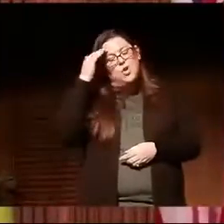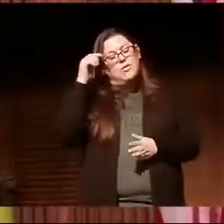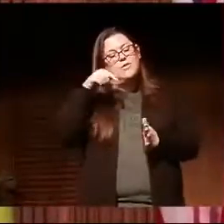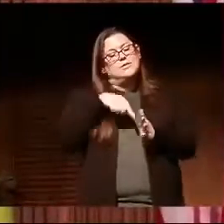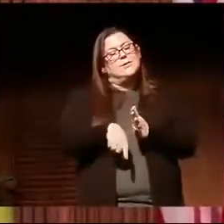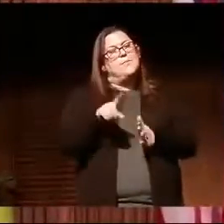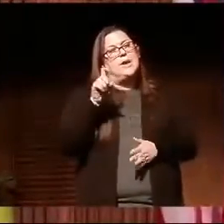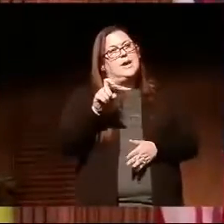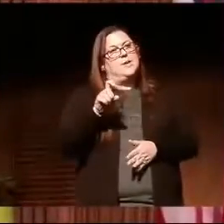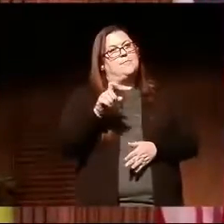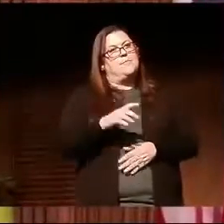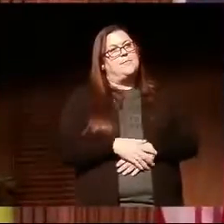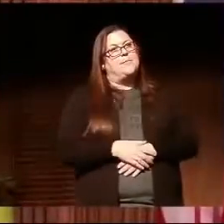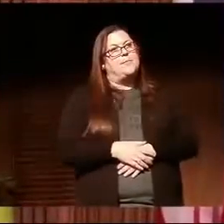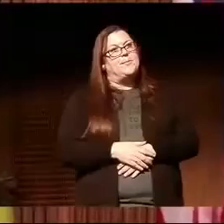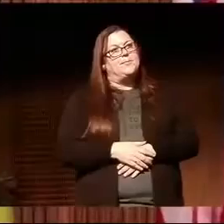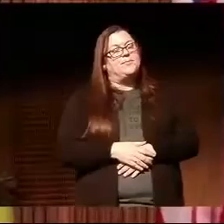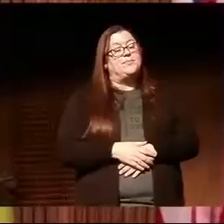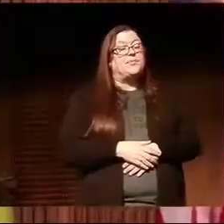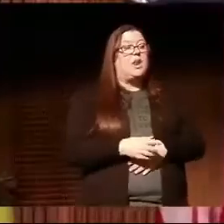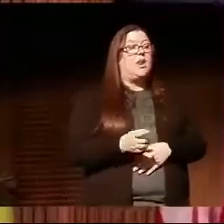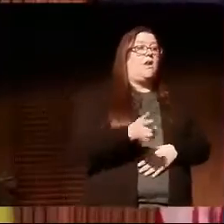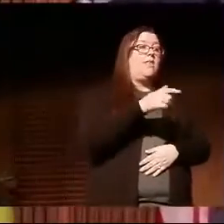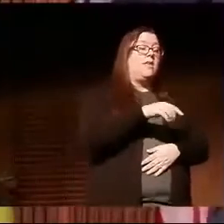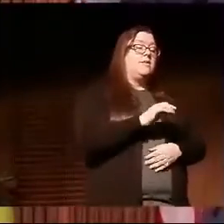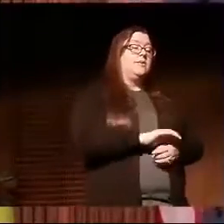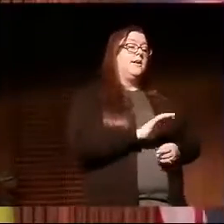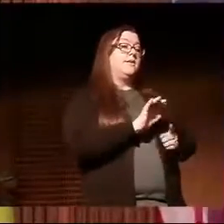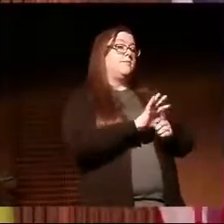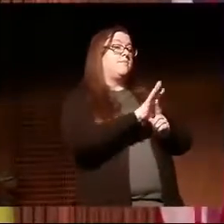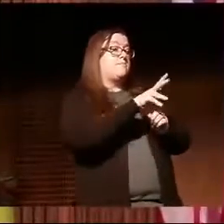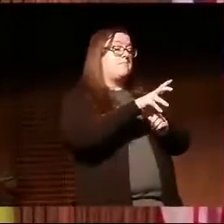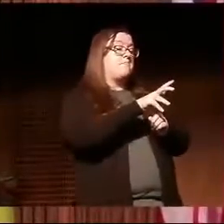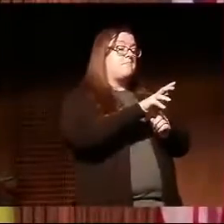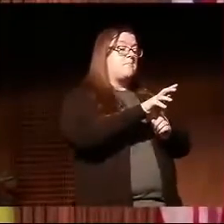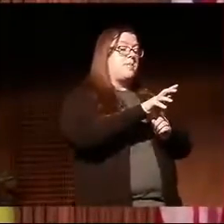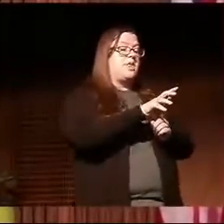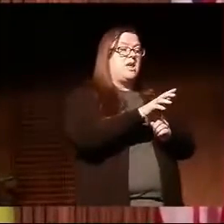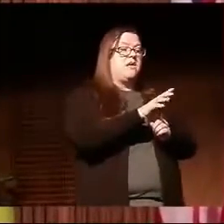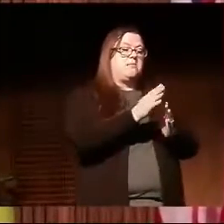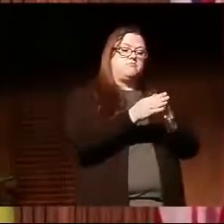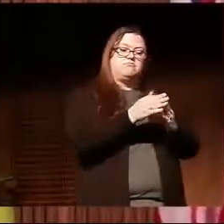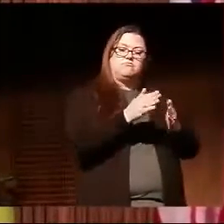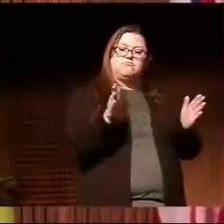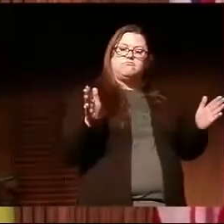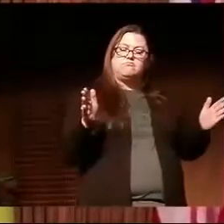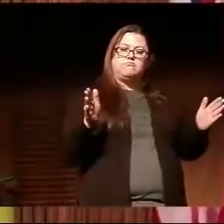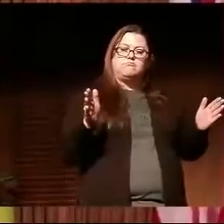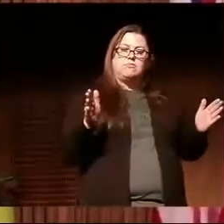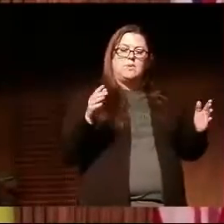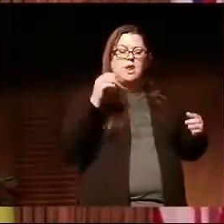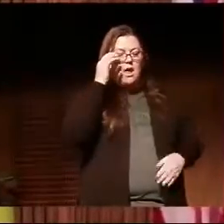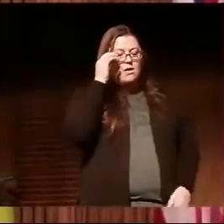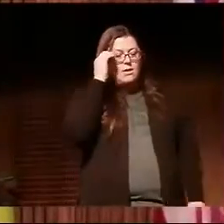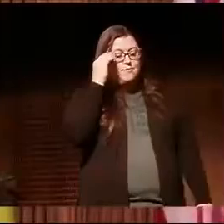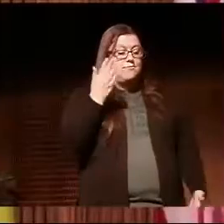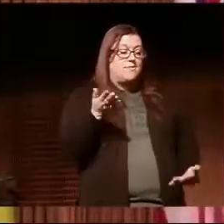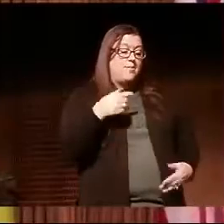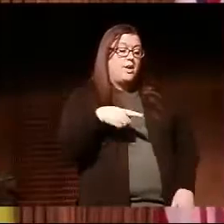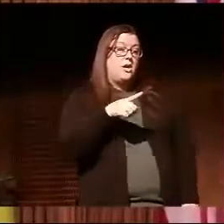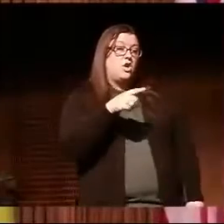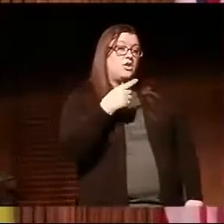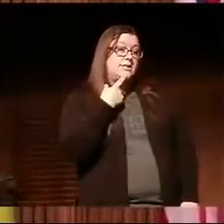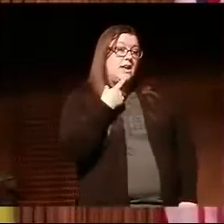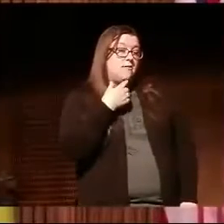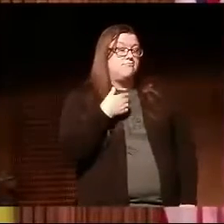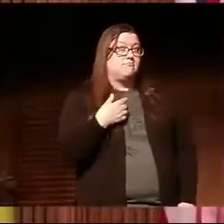the spectrum of popularity, if we want to talk in such terms, you may be sitting there going, well, actually, I don't have very many friends on Facebook, and